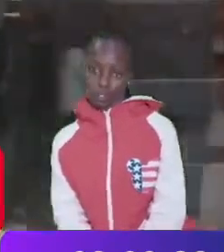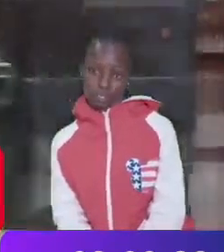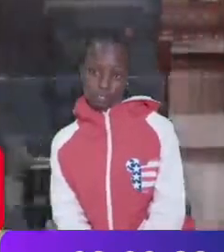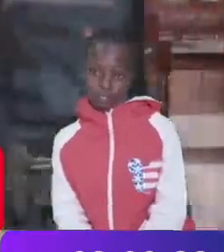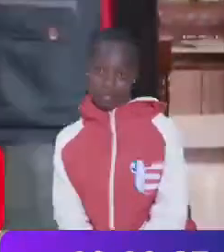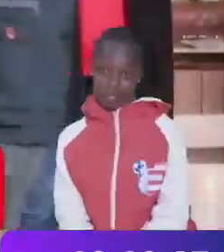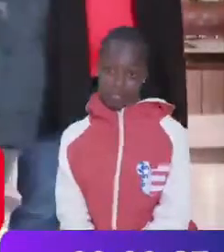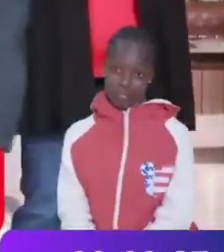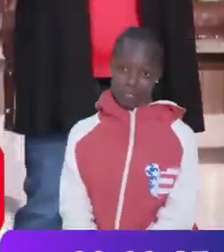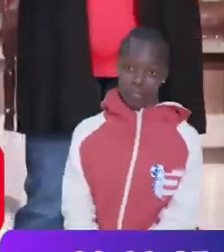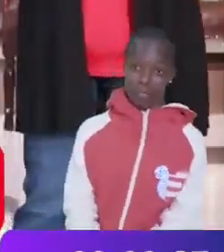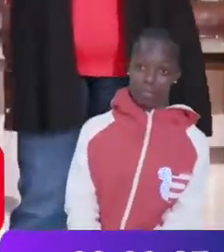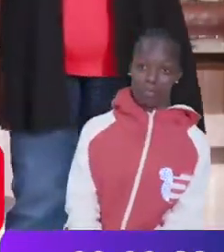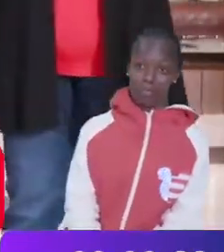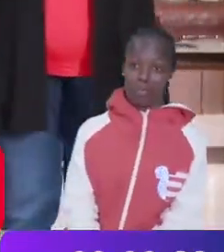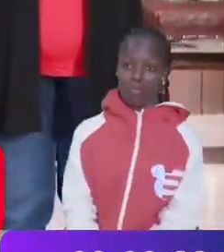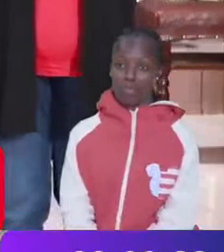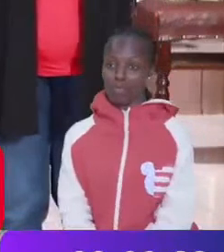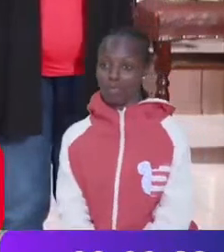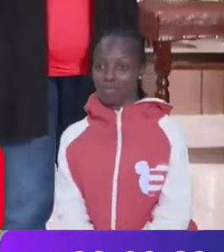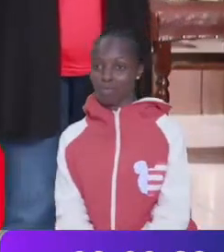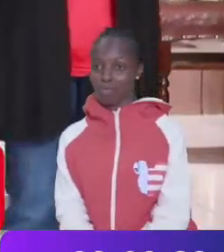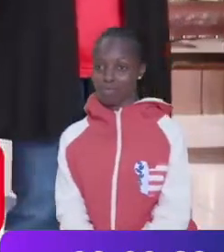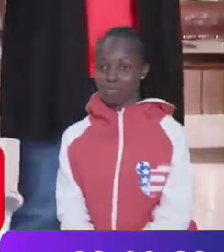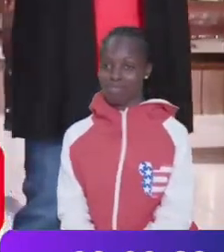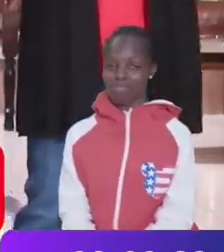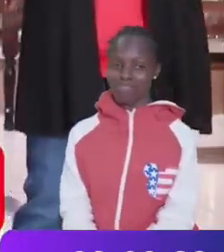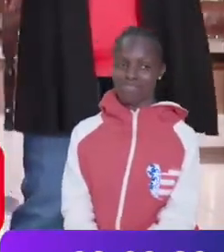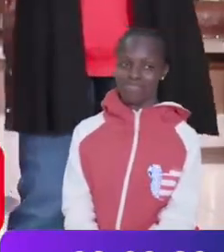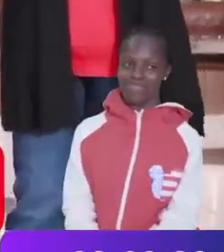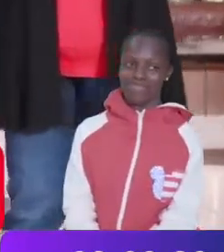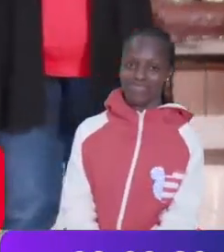Yes. Forgive us, Jehovah Lord, God, I'm on my Father.